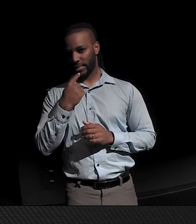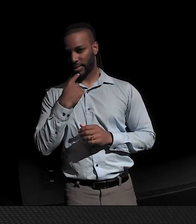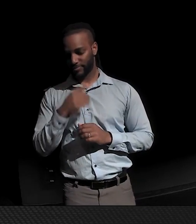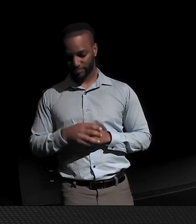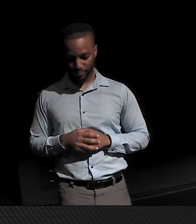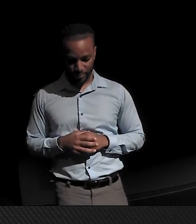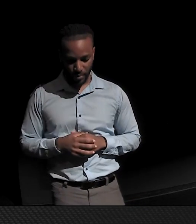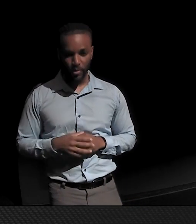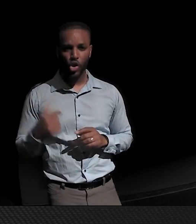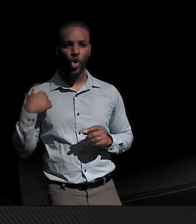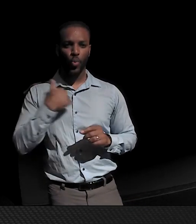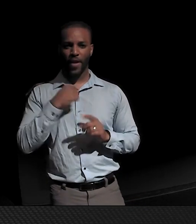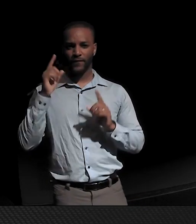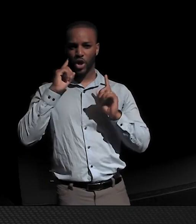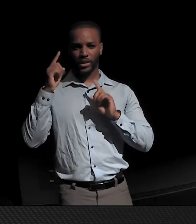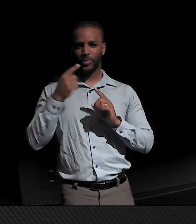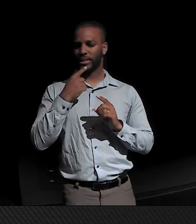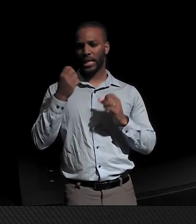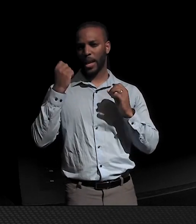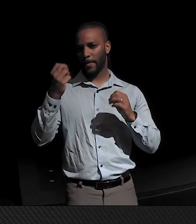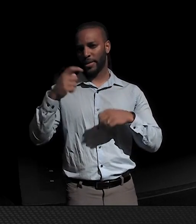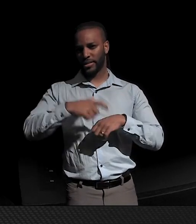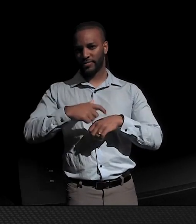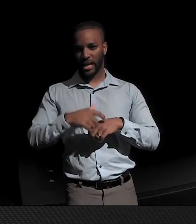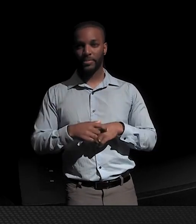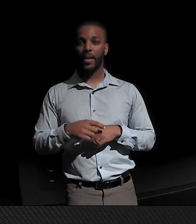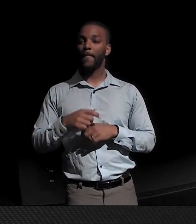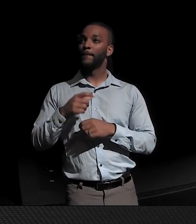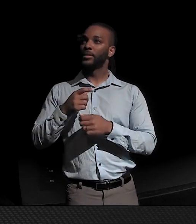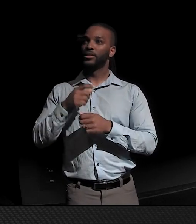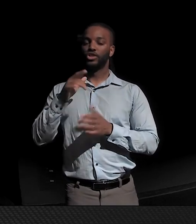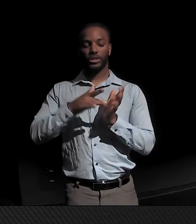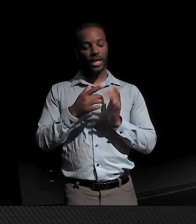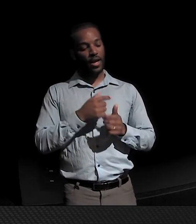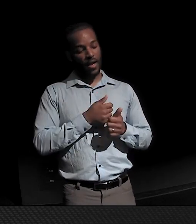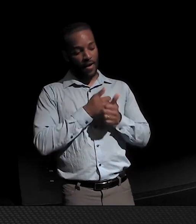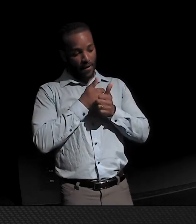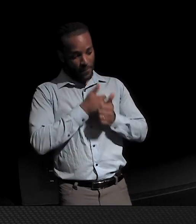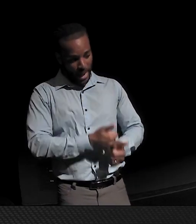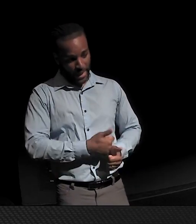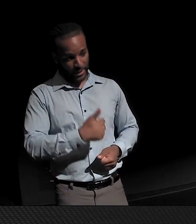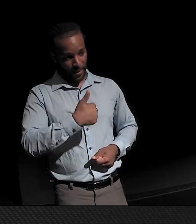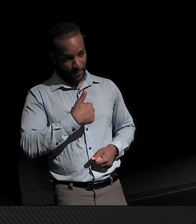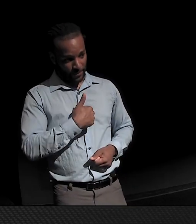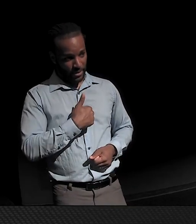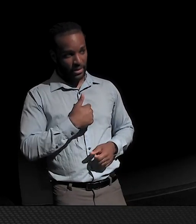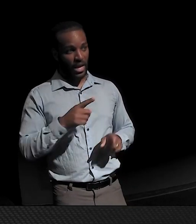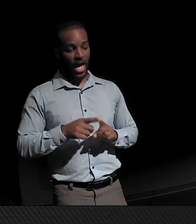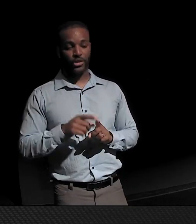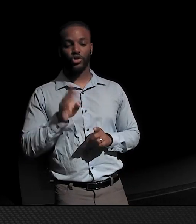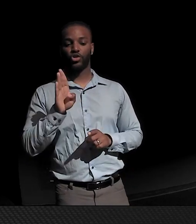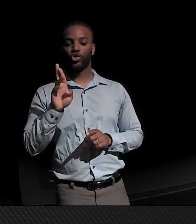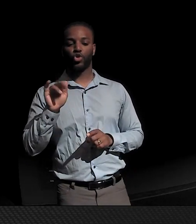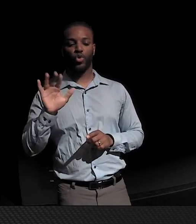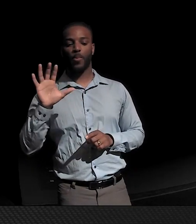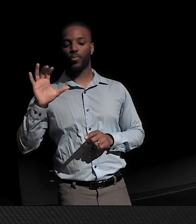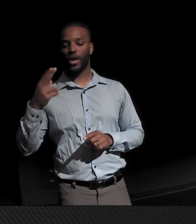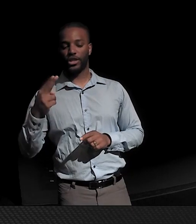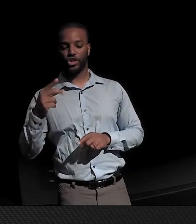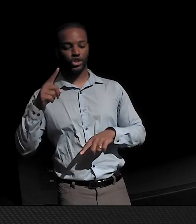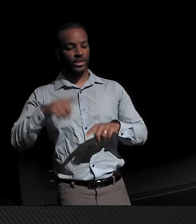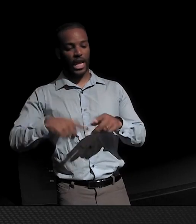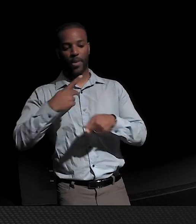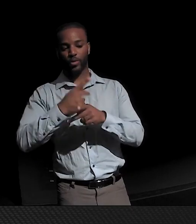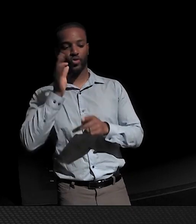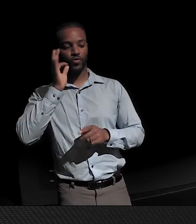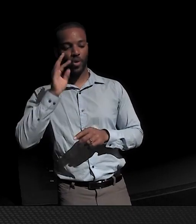15. We've heard this, we've said it a bunch of times this year, but it's abide in me and I in you, as the branch cannot bear fruit by itself